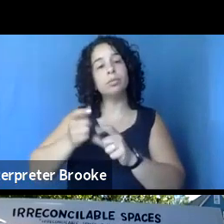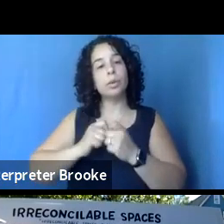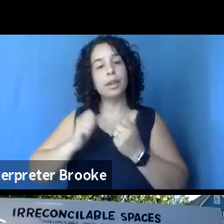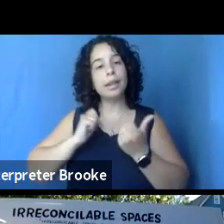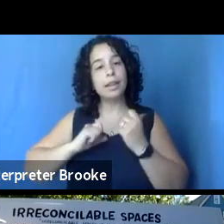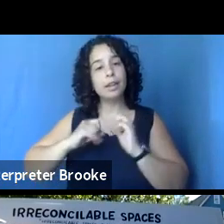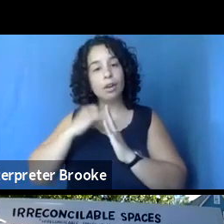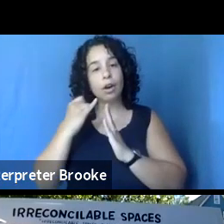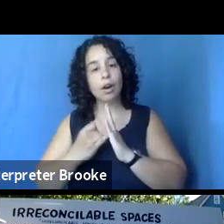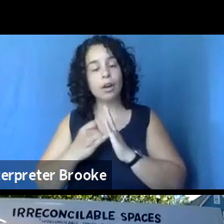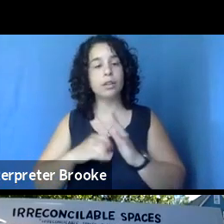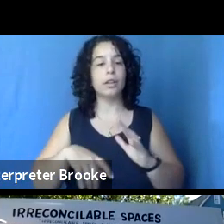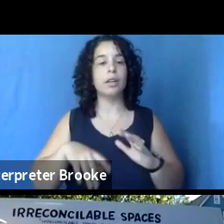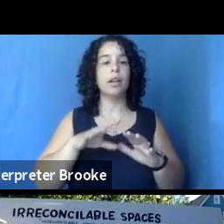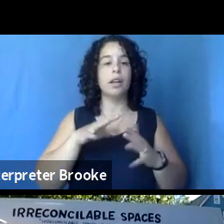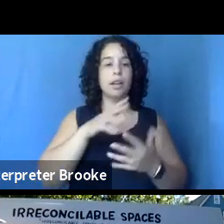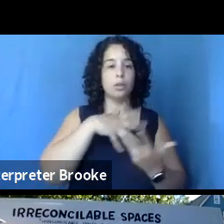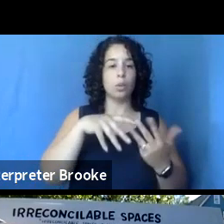practice.